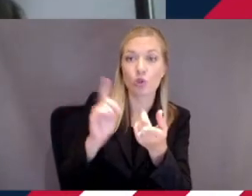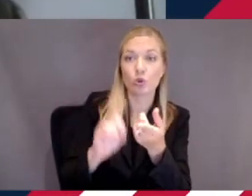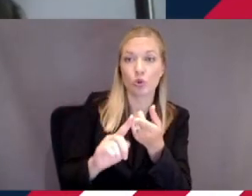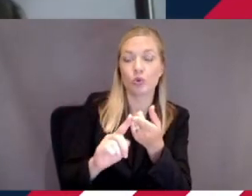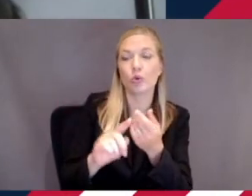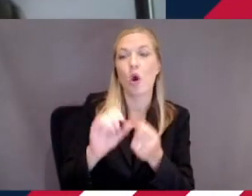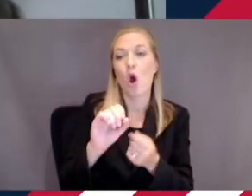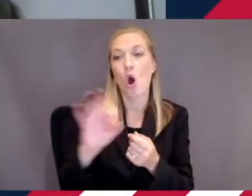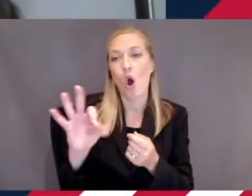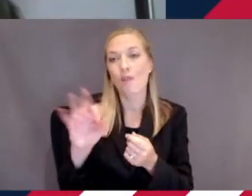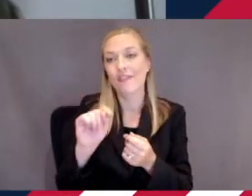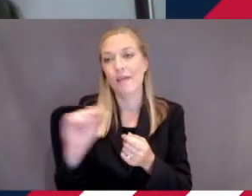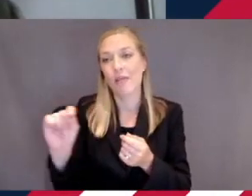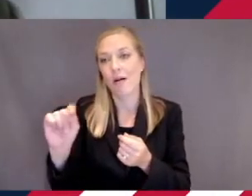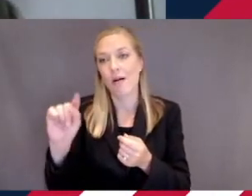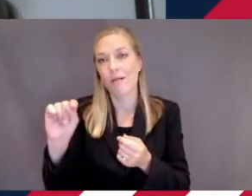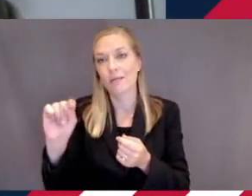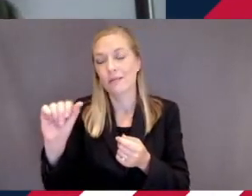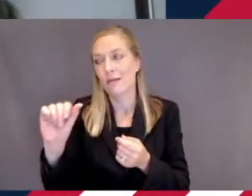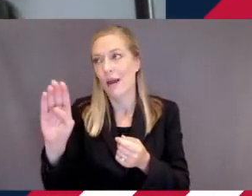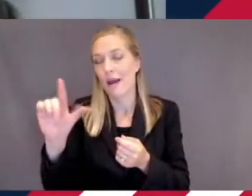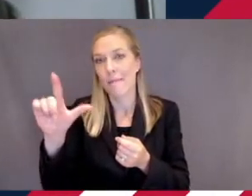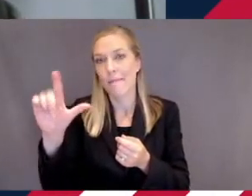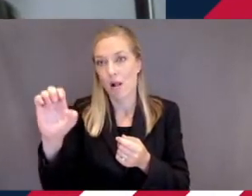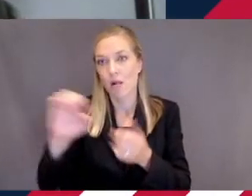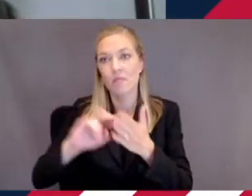With the expiration of the committee, that wouldn't be possible.